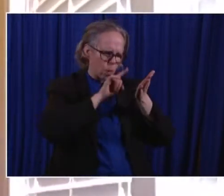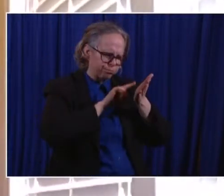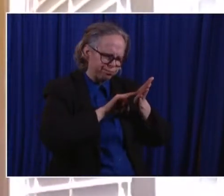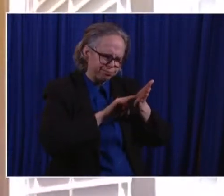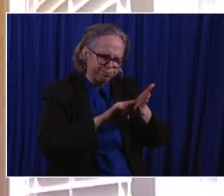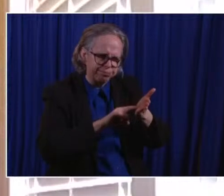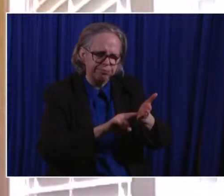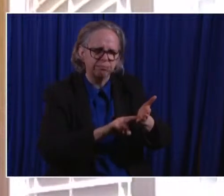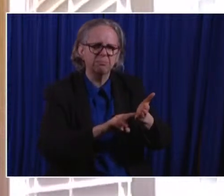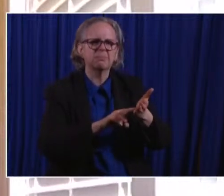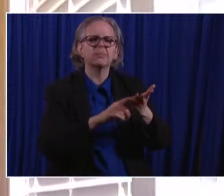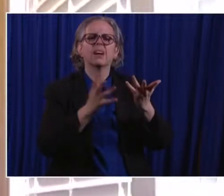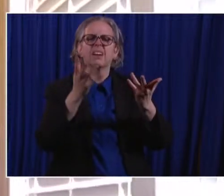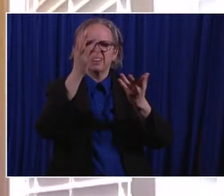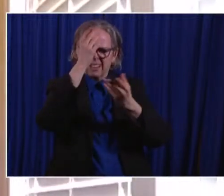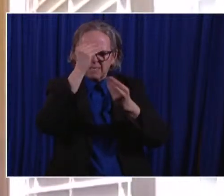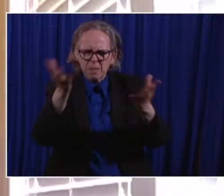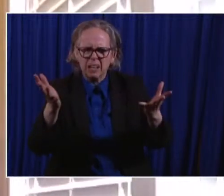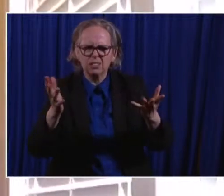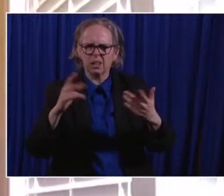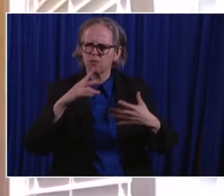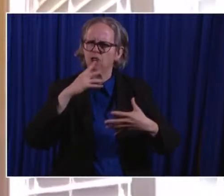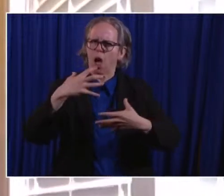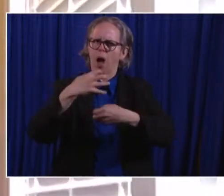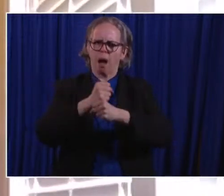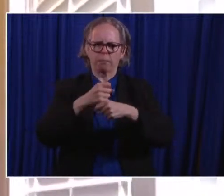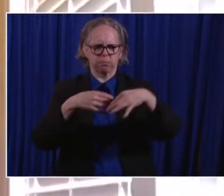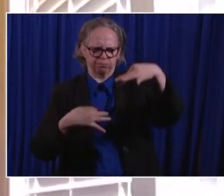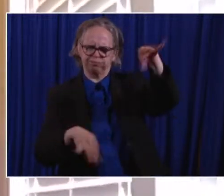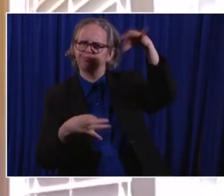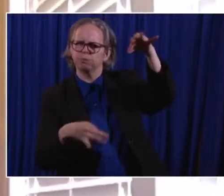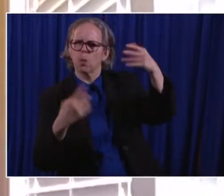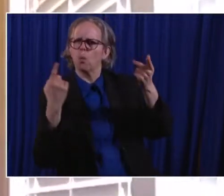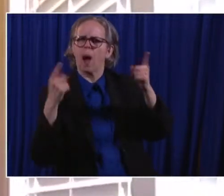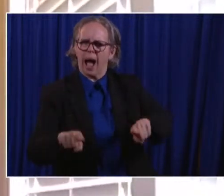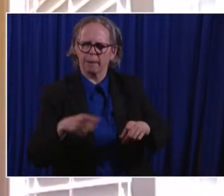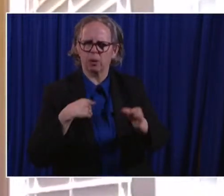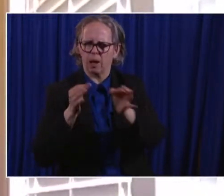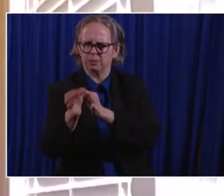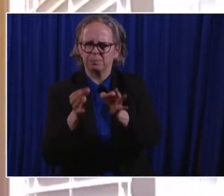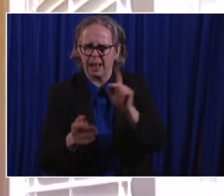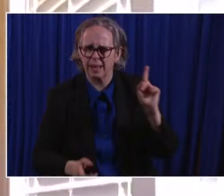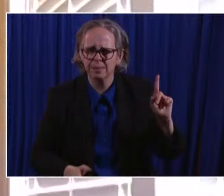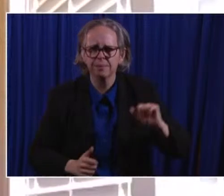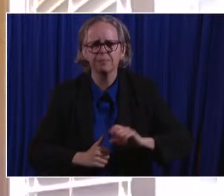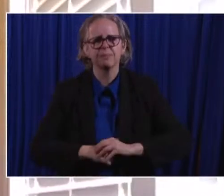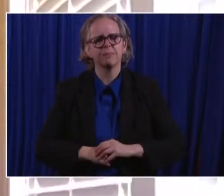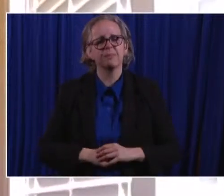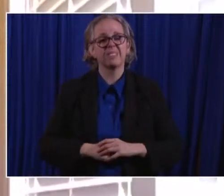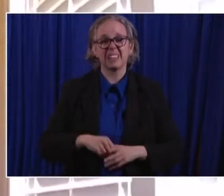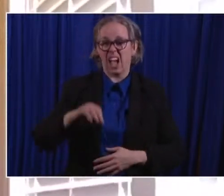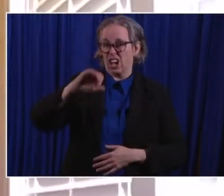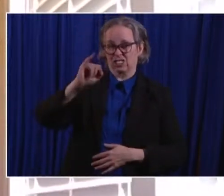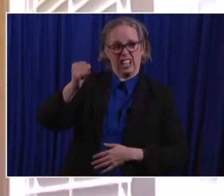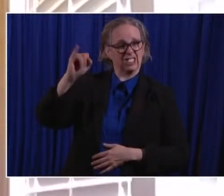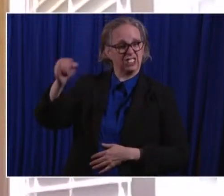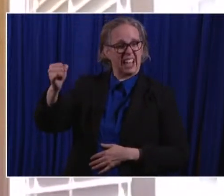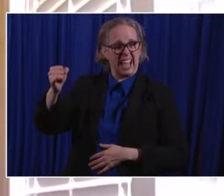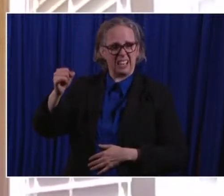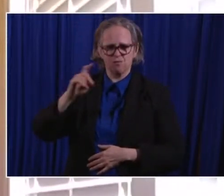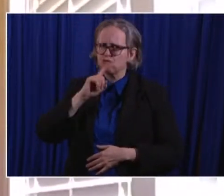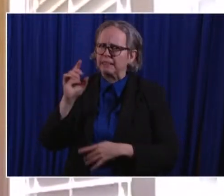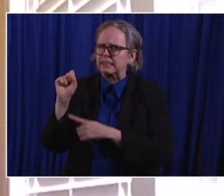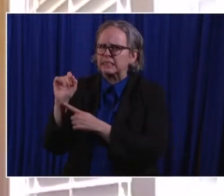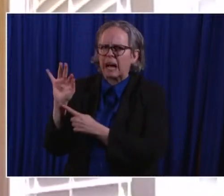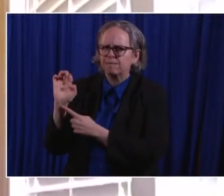summarized that picture very well also. Look, the Johnson & Johnson vaccine is a safe and effective vaccine,